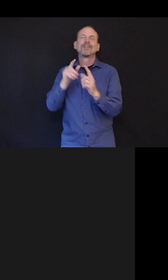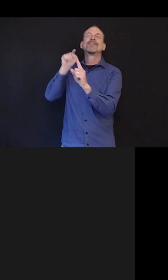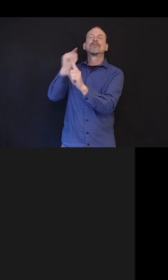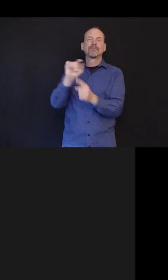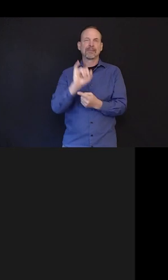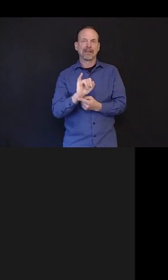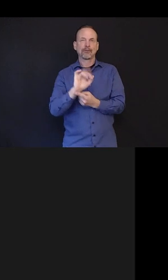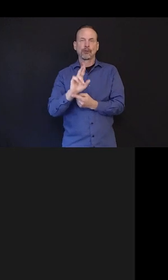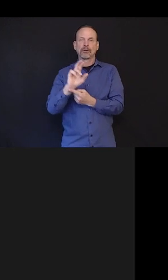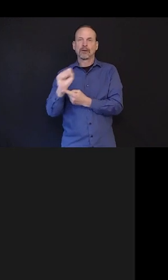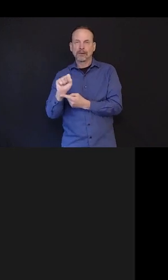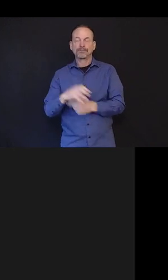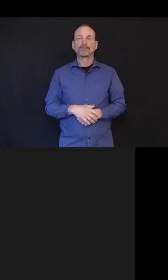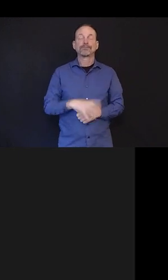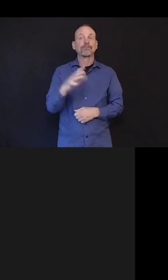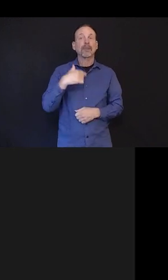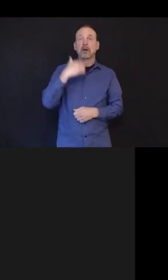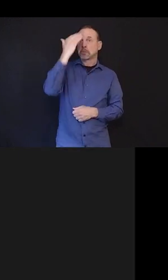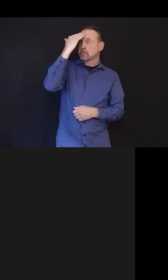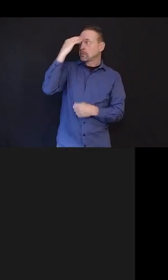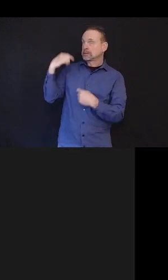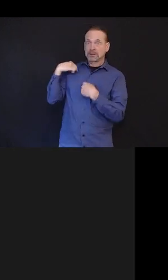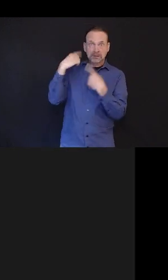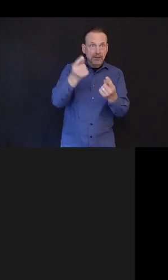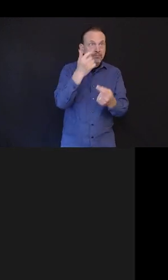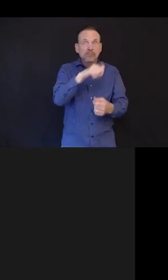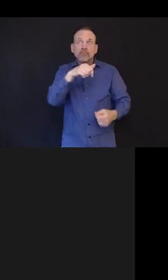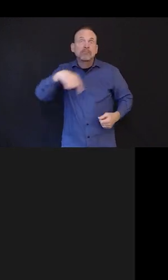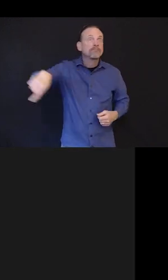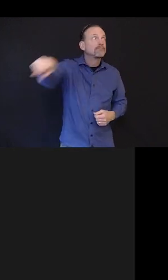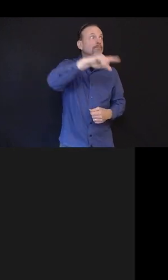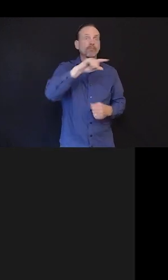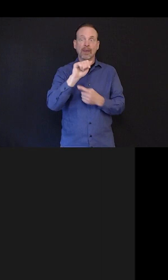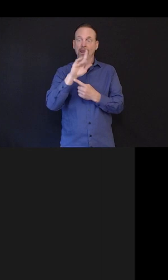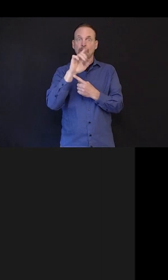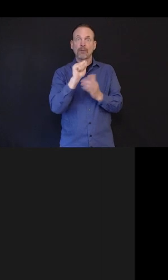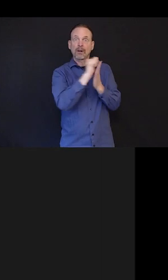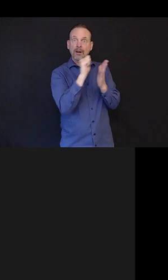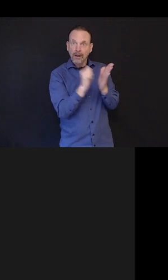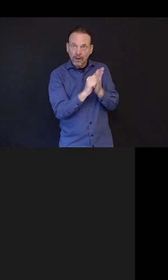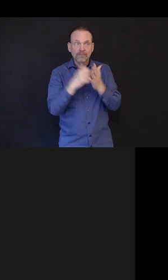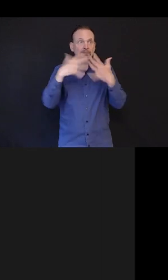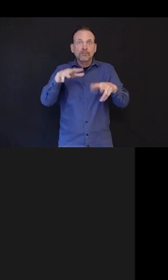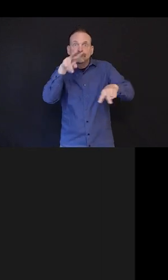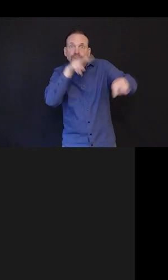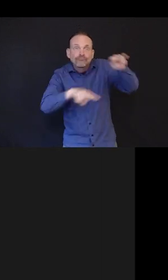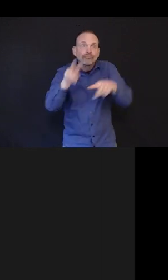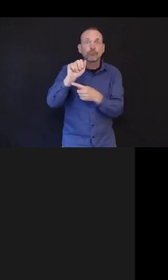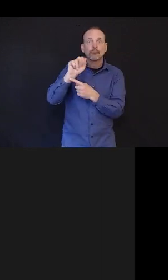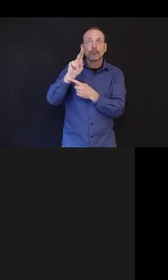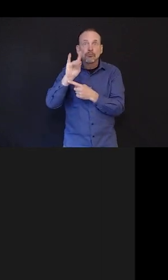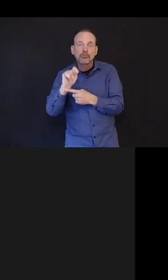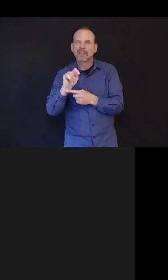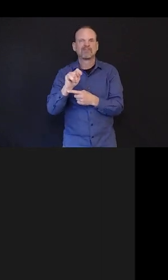potentially conduct an audit if an audit happens. In our knowledge, to date that no one who